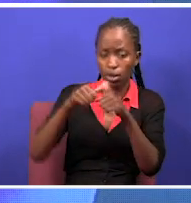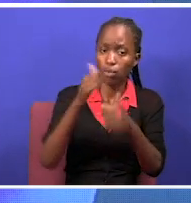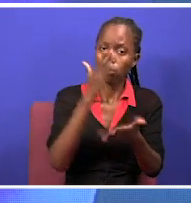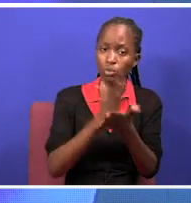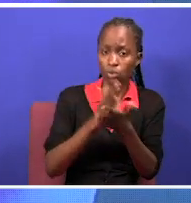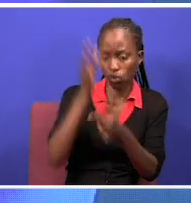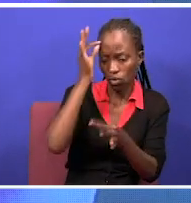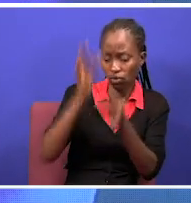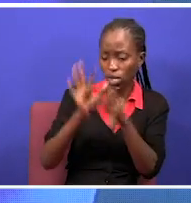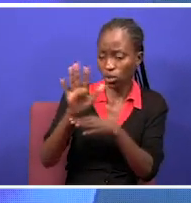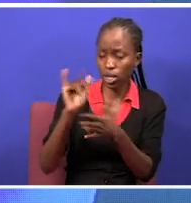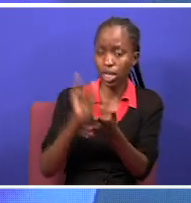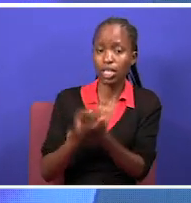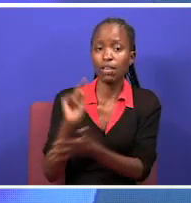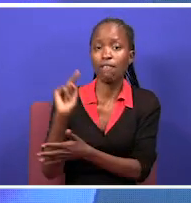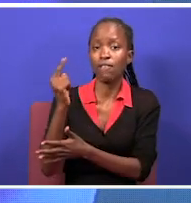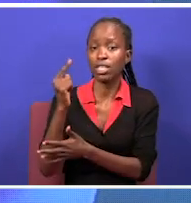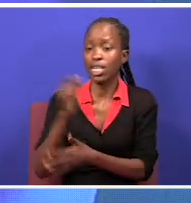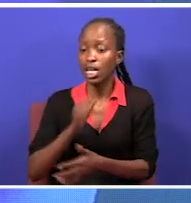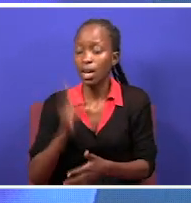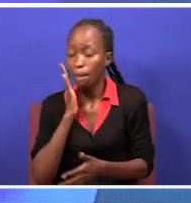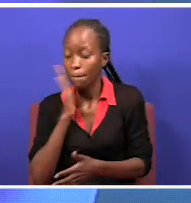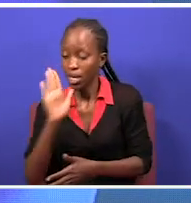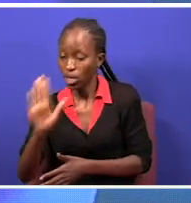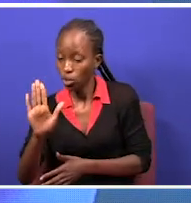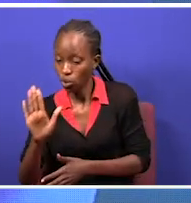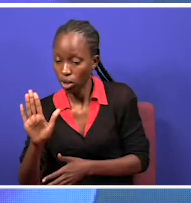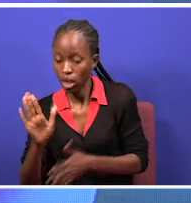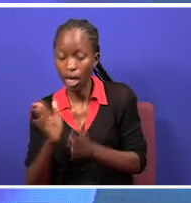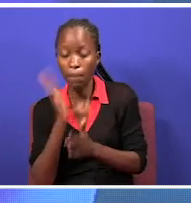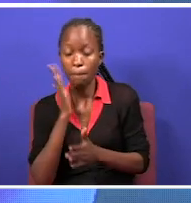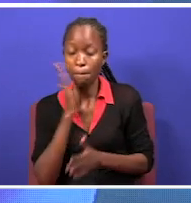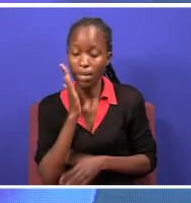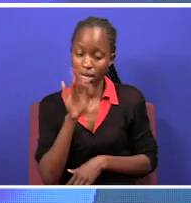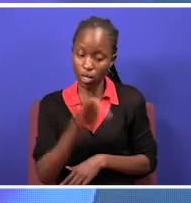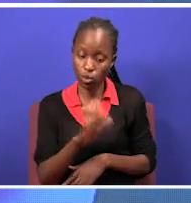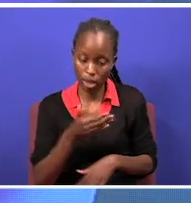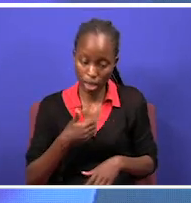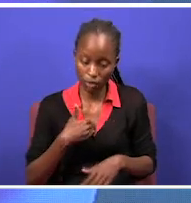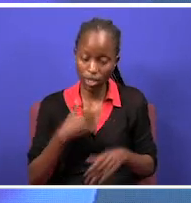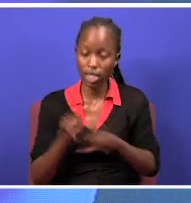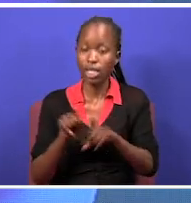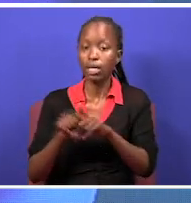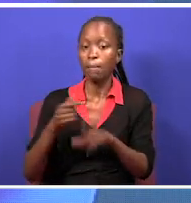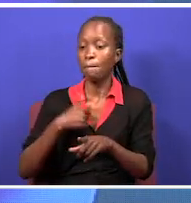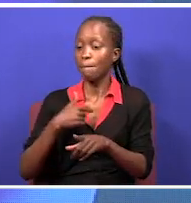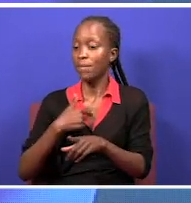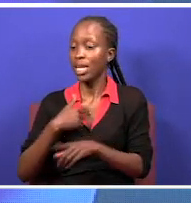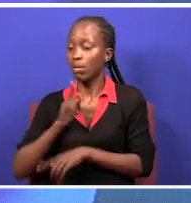faith, which first lived in your grandmother Lois and in your mother Eunice, and I am